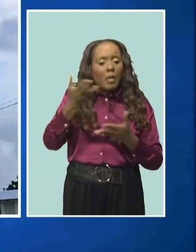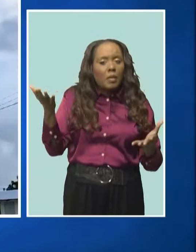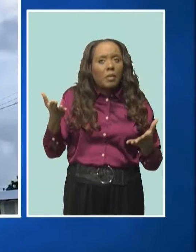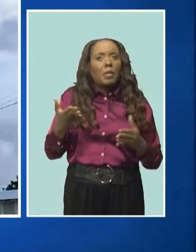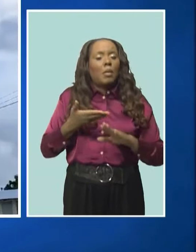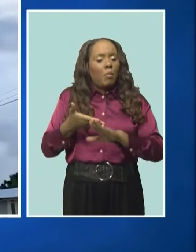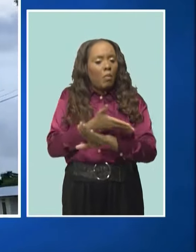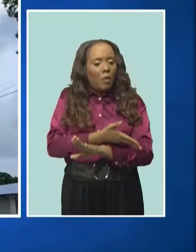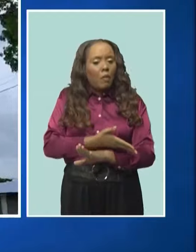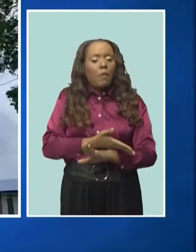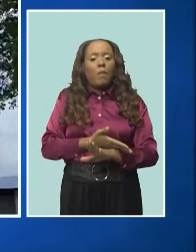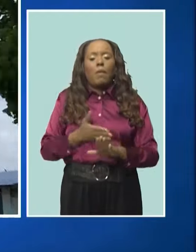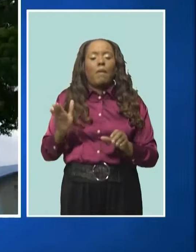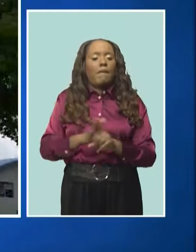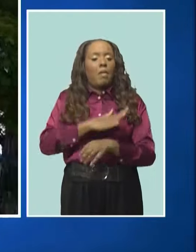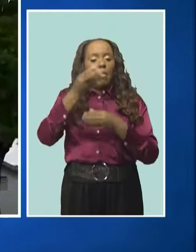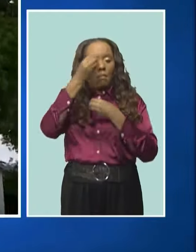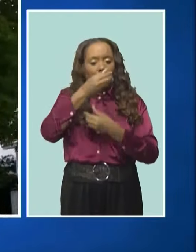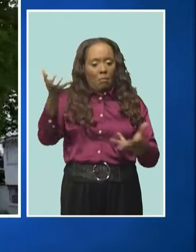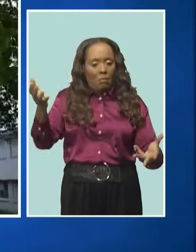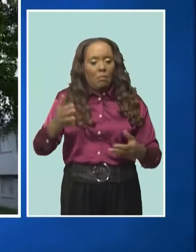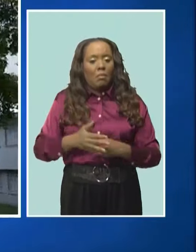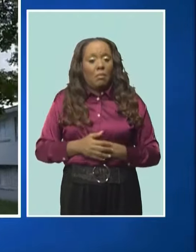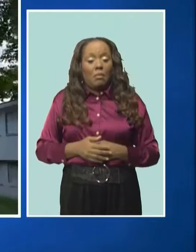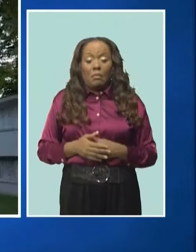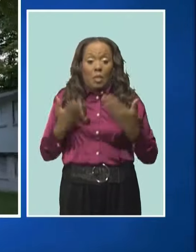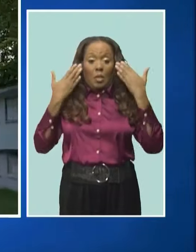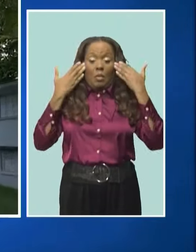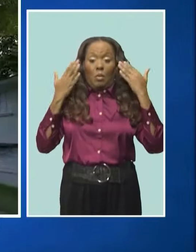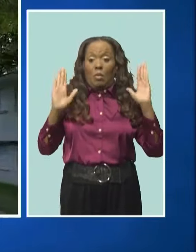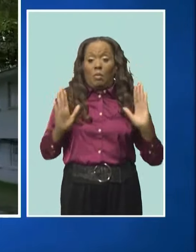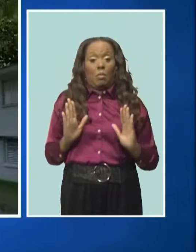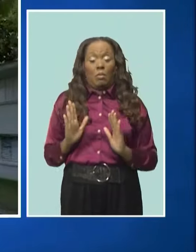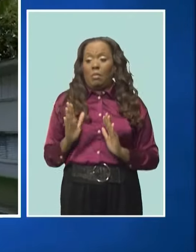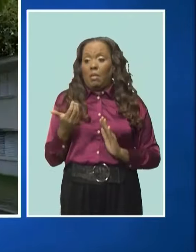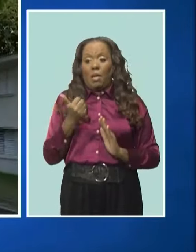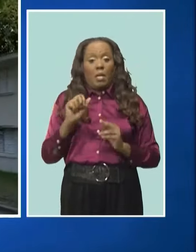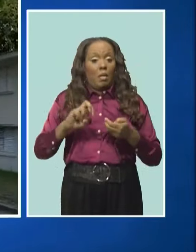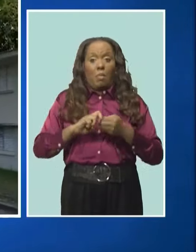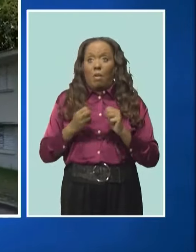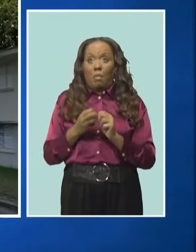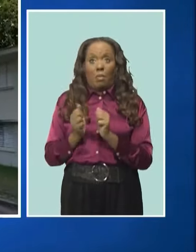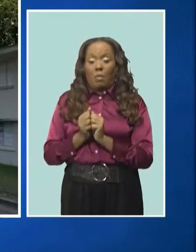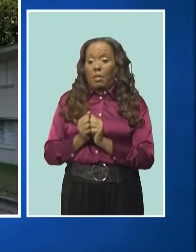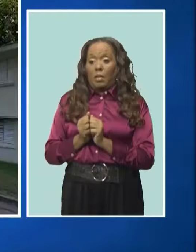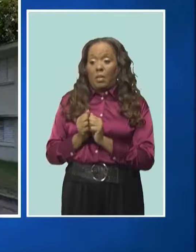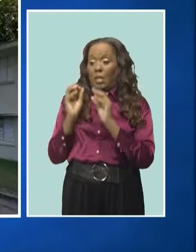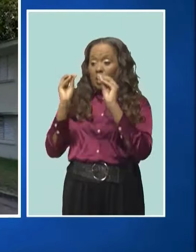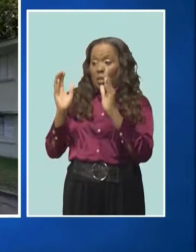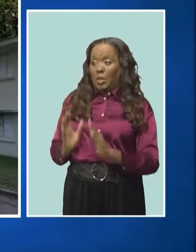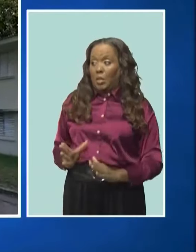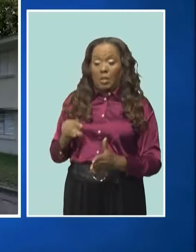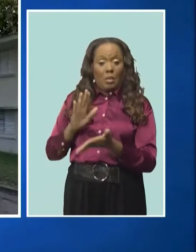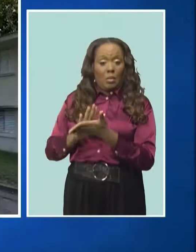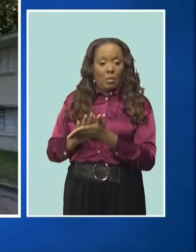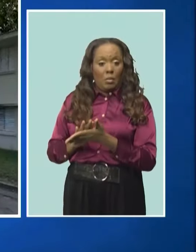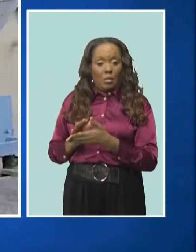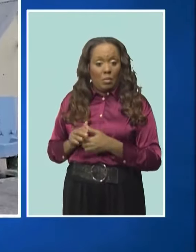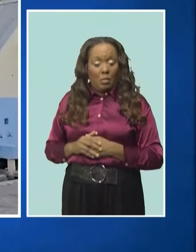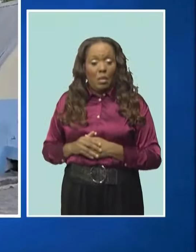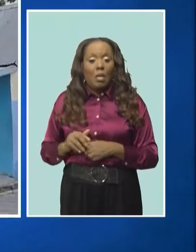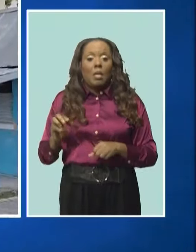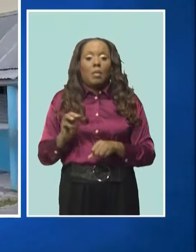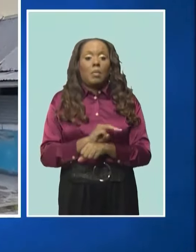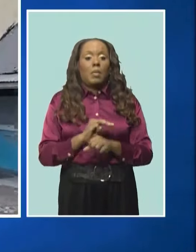the matter. He also points out that he's unaware of any grievance among members at the school. The Ministry of Education earlier